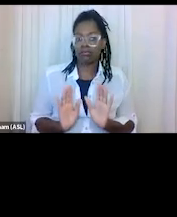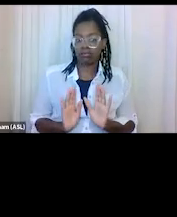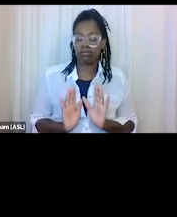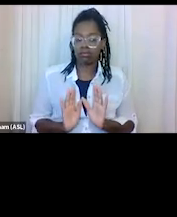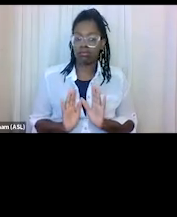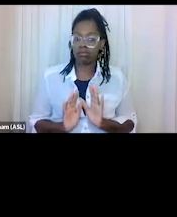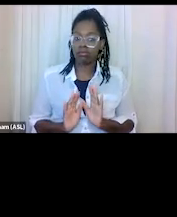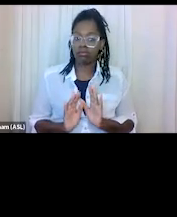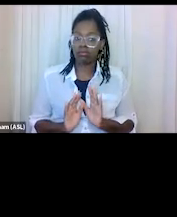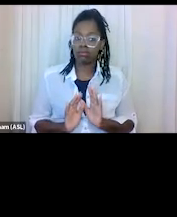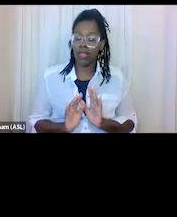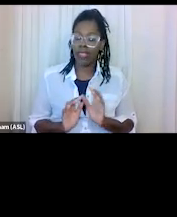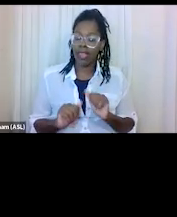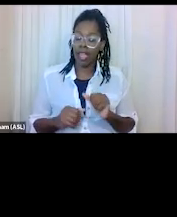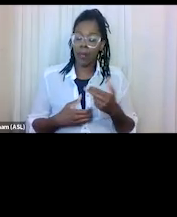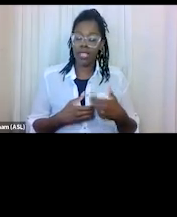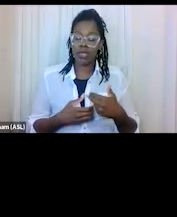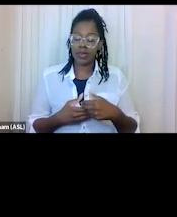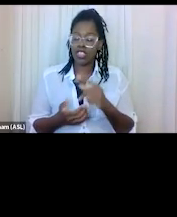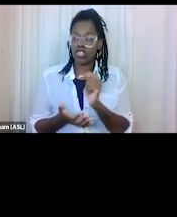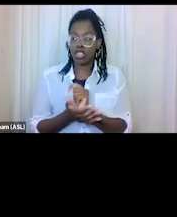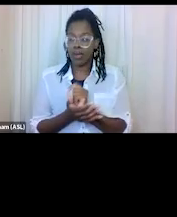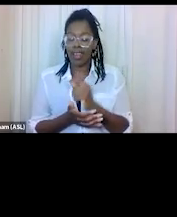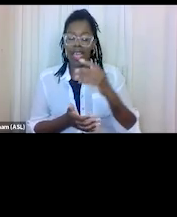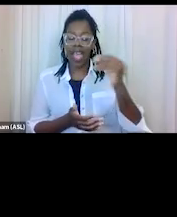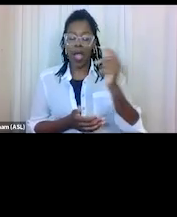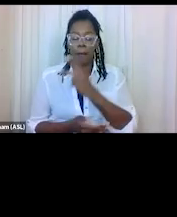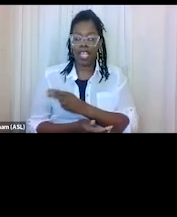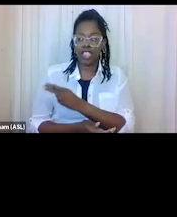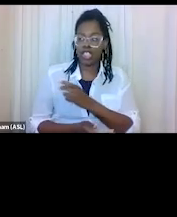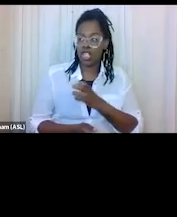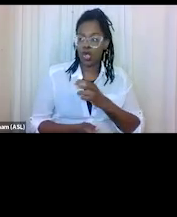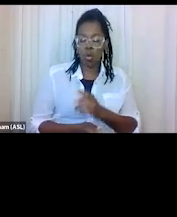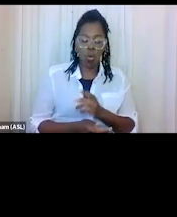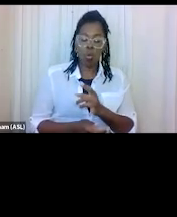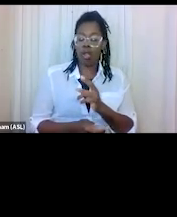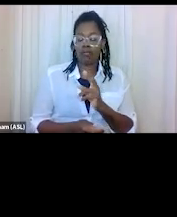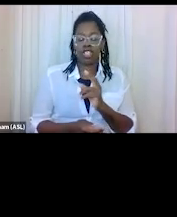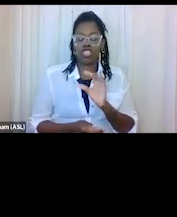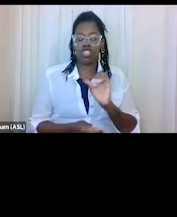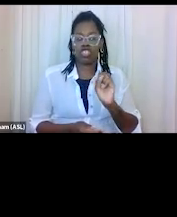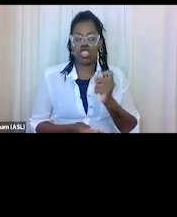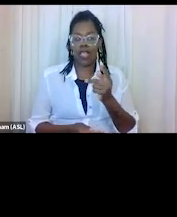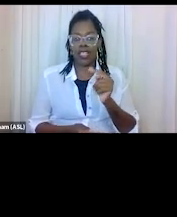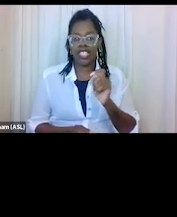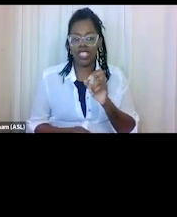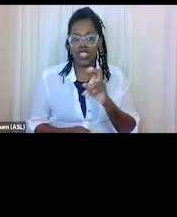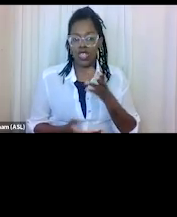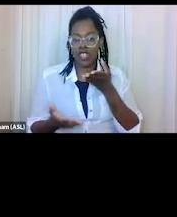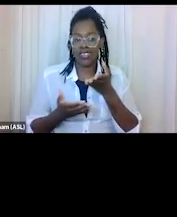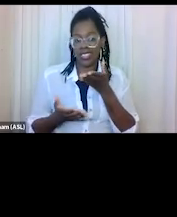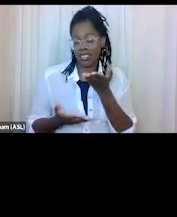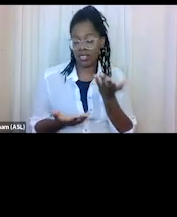participate in the treatment. The treatment is outpatient or residential shelter services, and they're